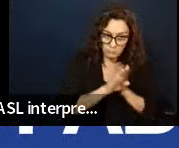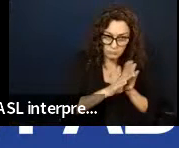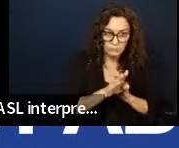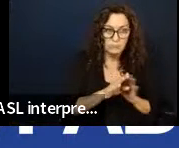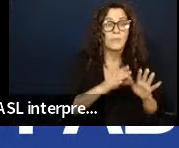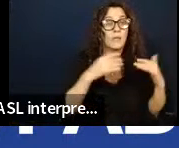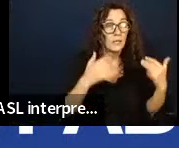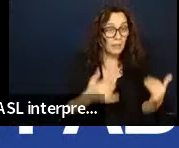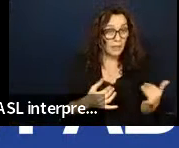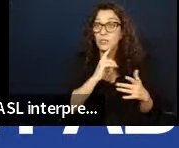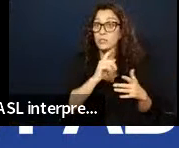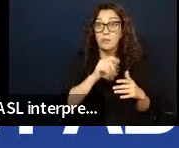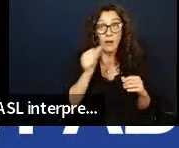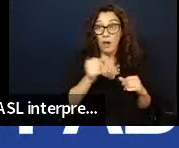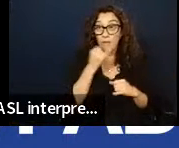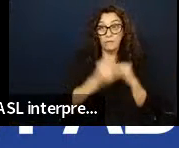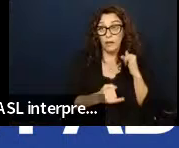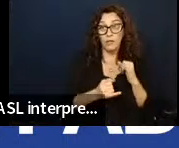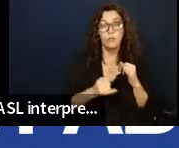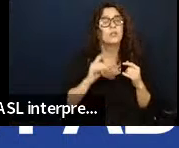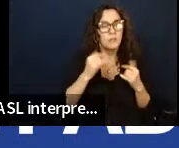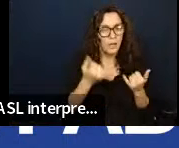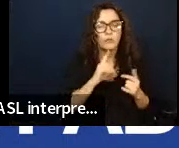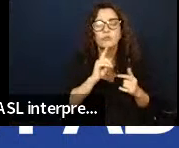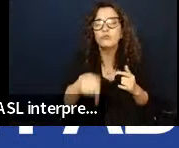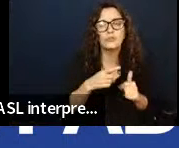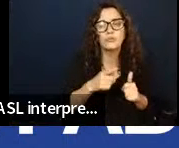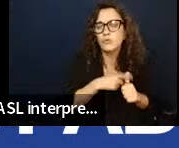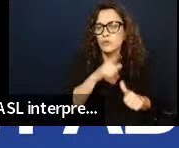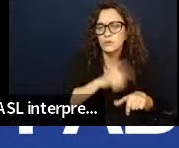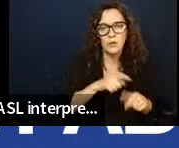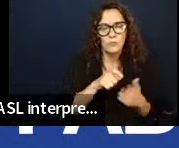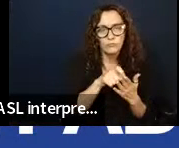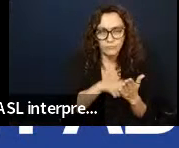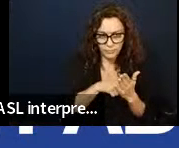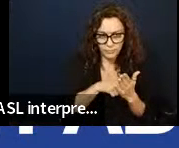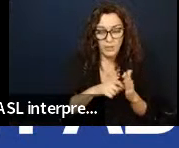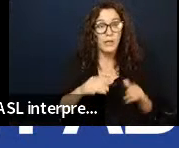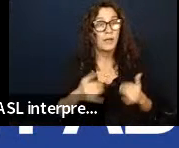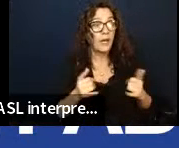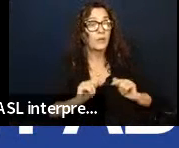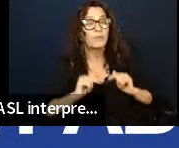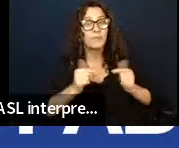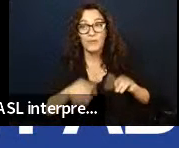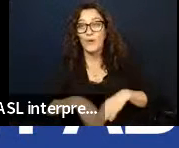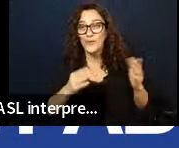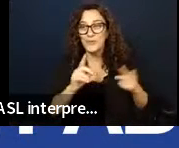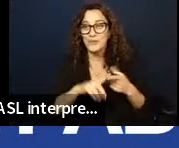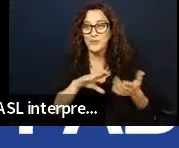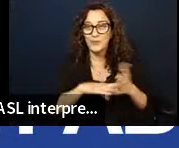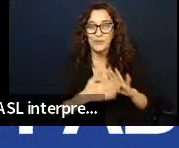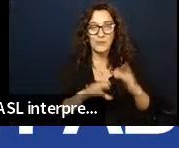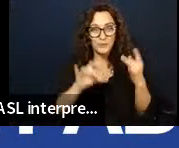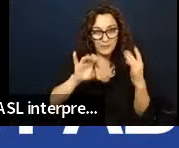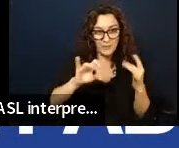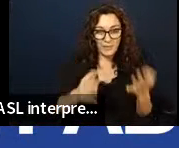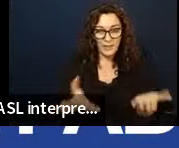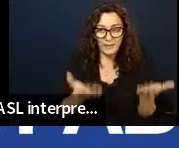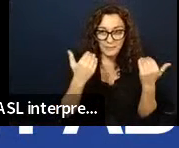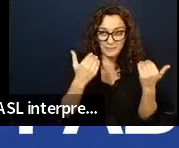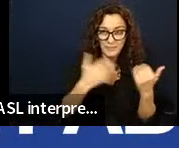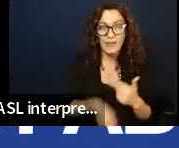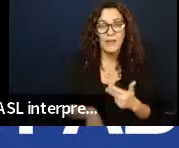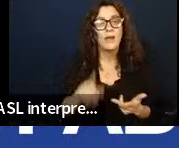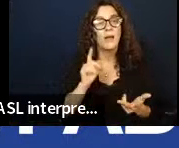in community events to help get feedback on different aspects of the matrix. And we'll be also soliciting feedback from